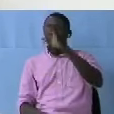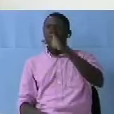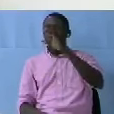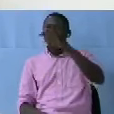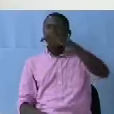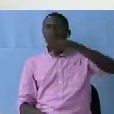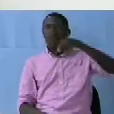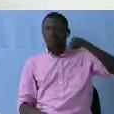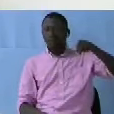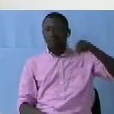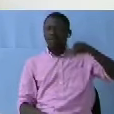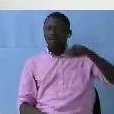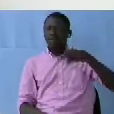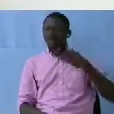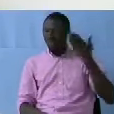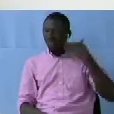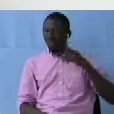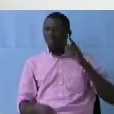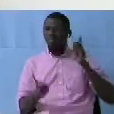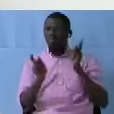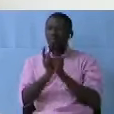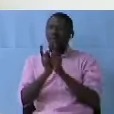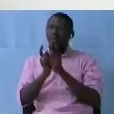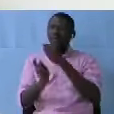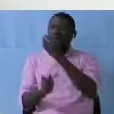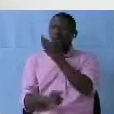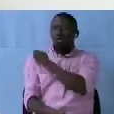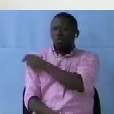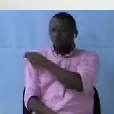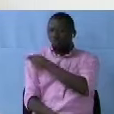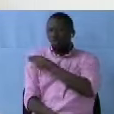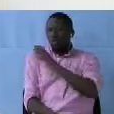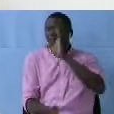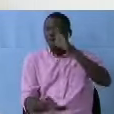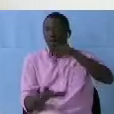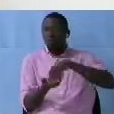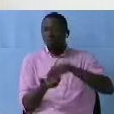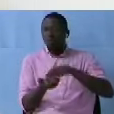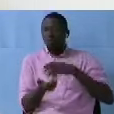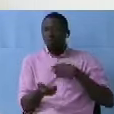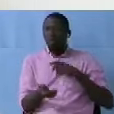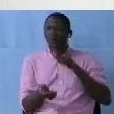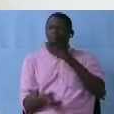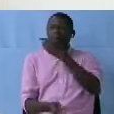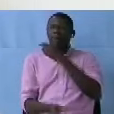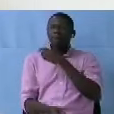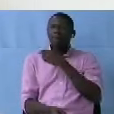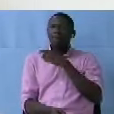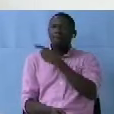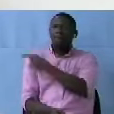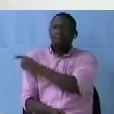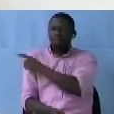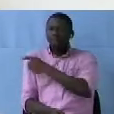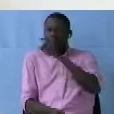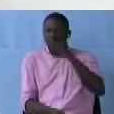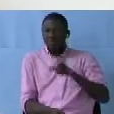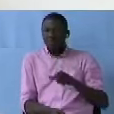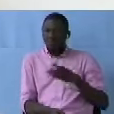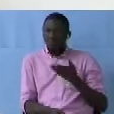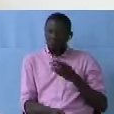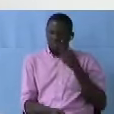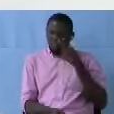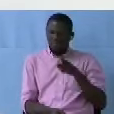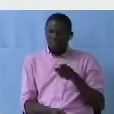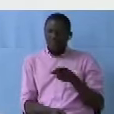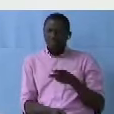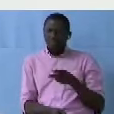ku ne demon na fa ak yi nga xamne moy wa CNN yi amon na ku fa te don ko xamne Al Jazeera I think it was Al Jazeera